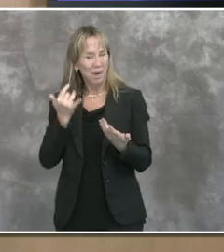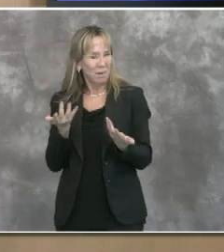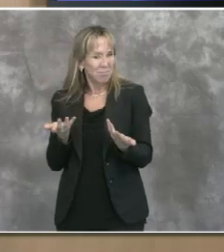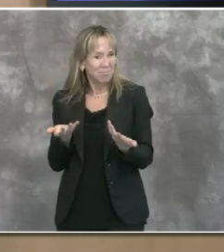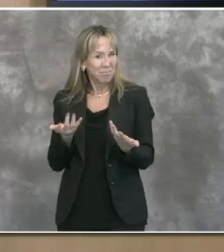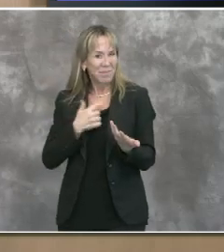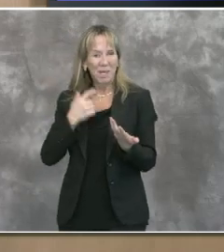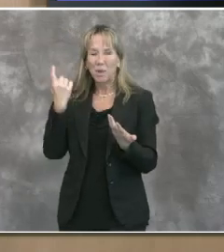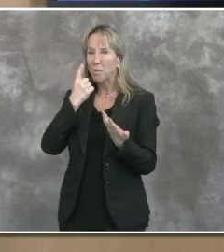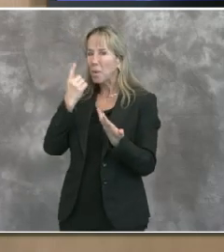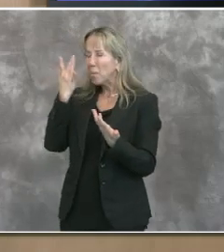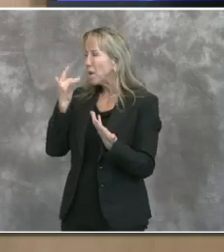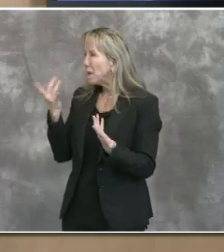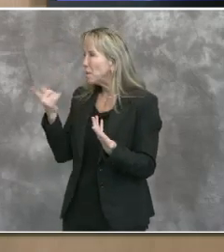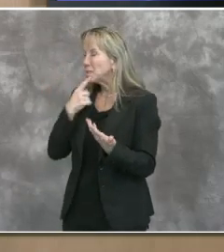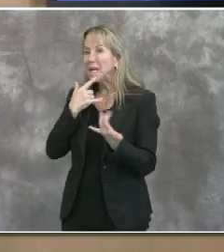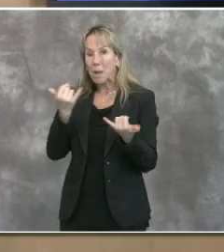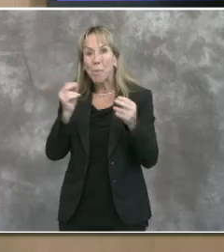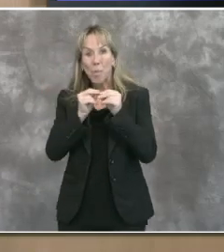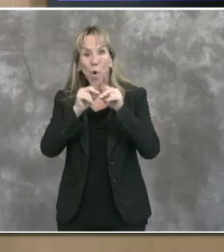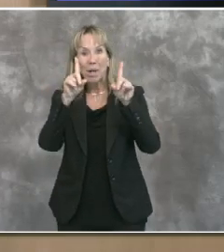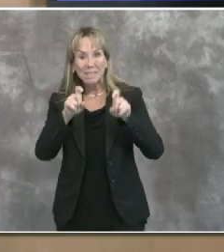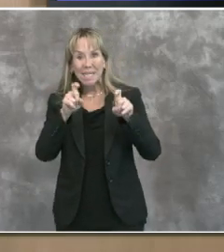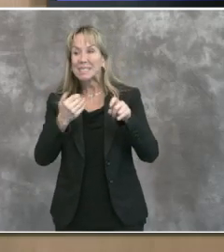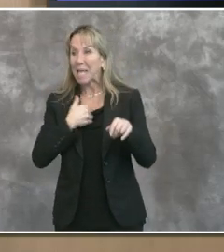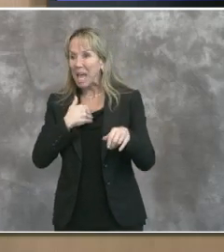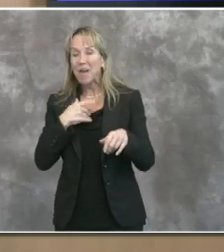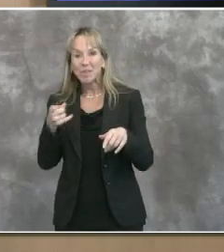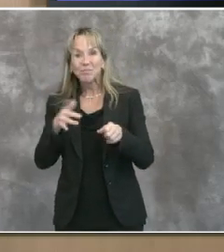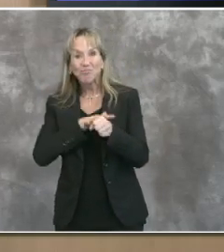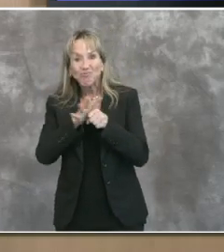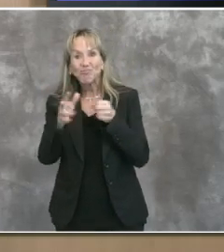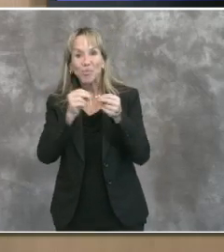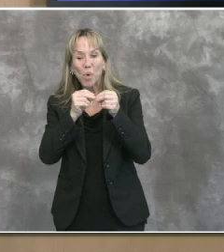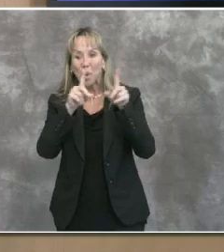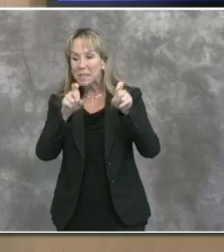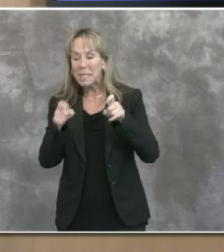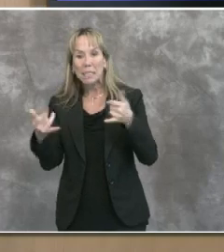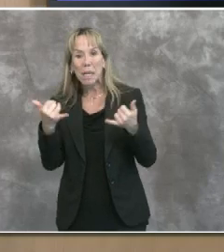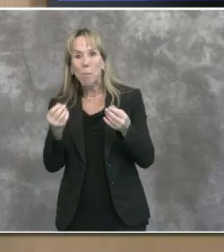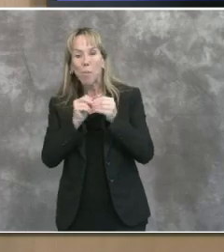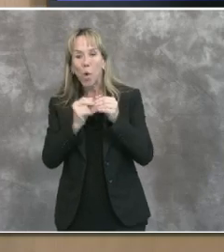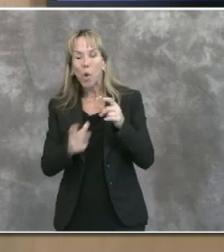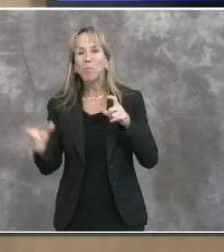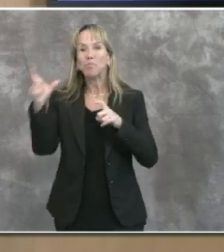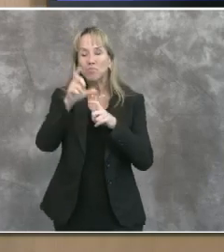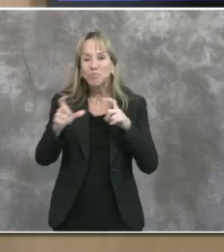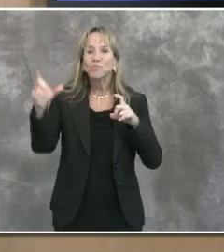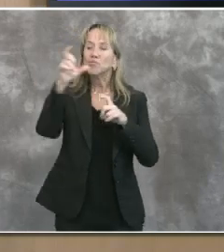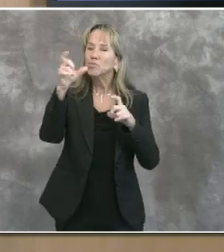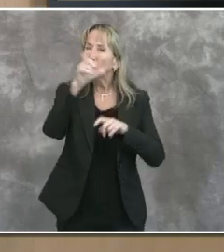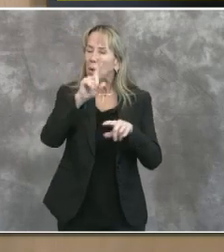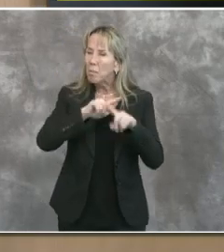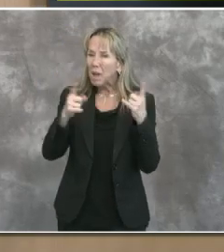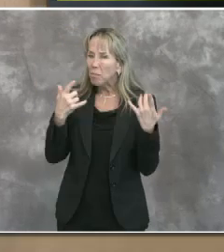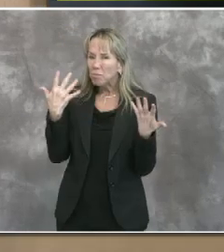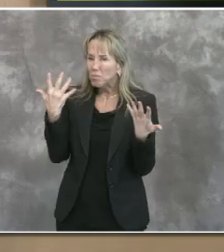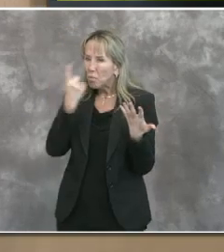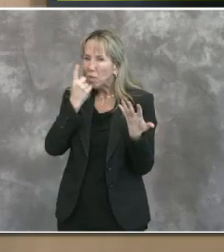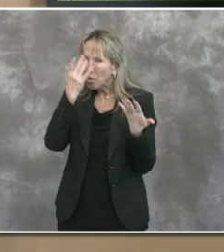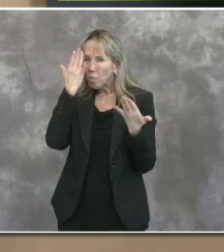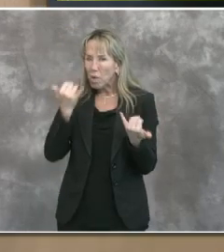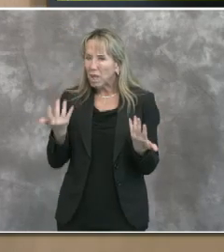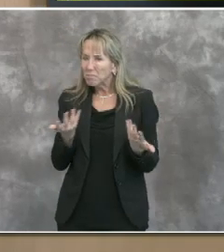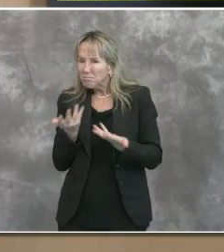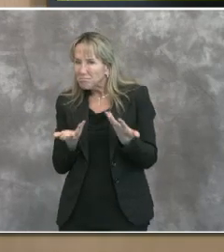this assertion that there's more testing capacity? Are there still major reagent hurdles, or what is going on